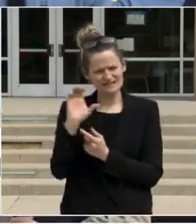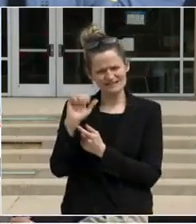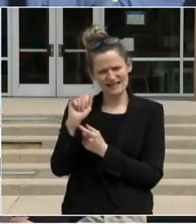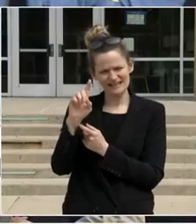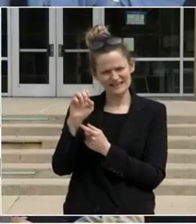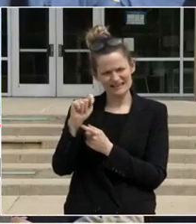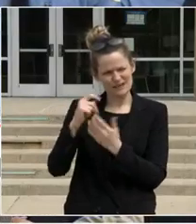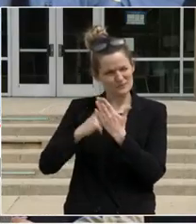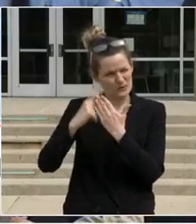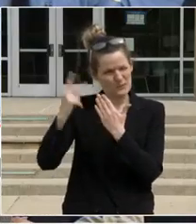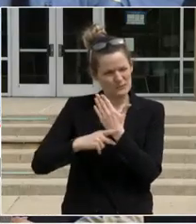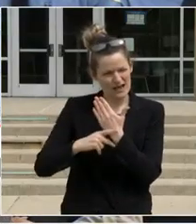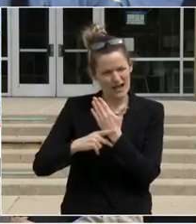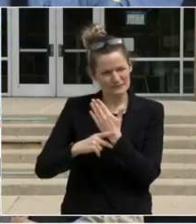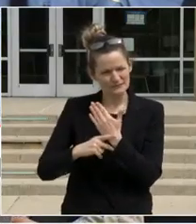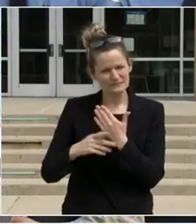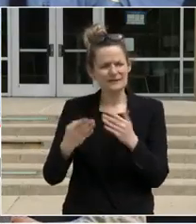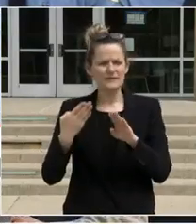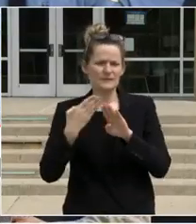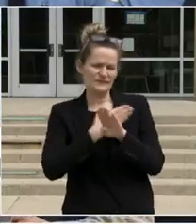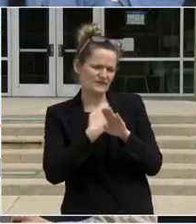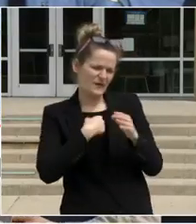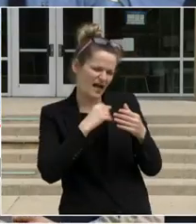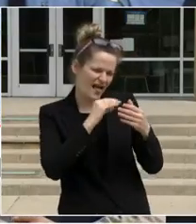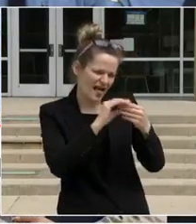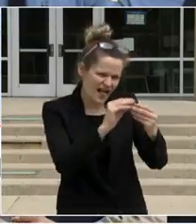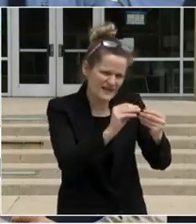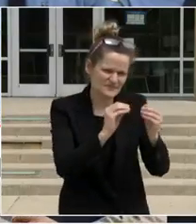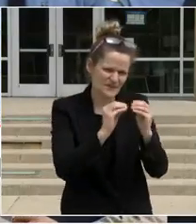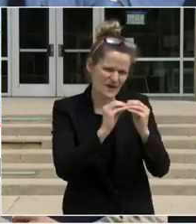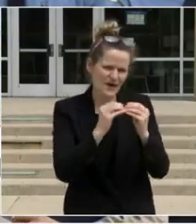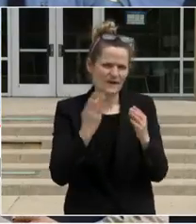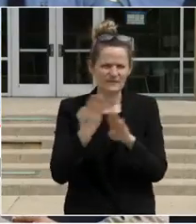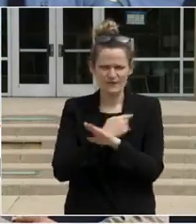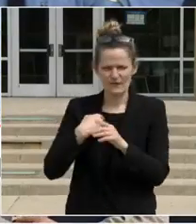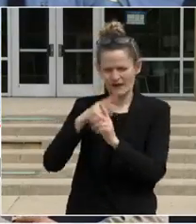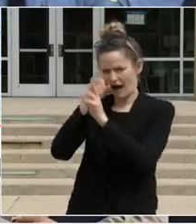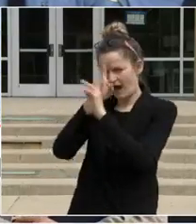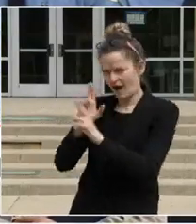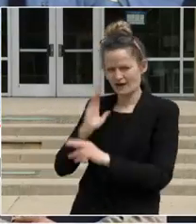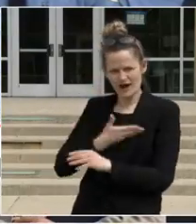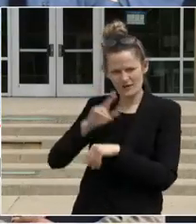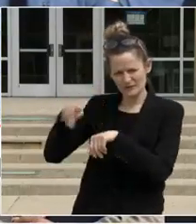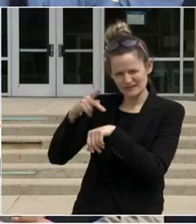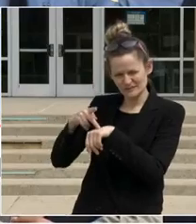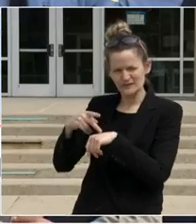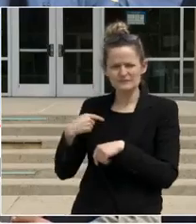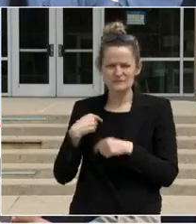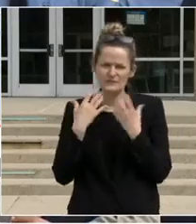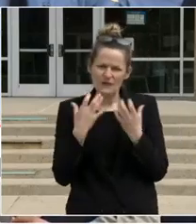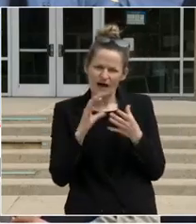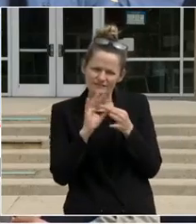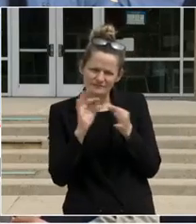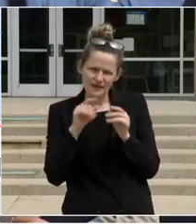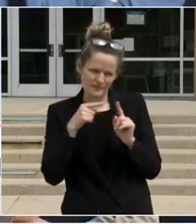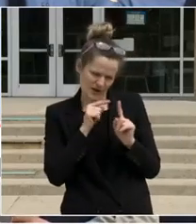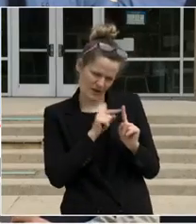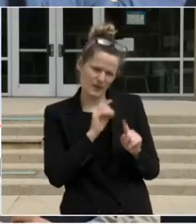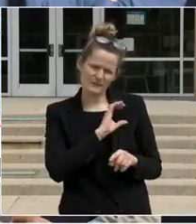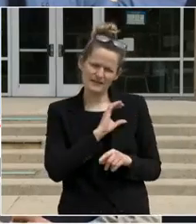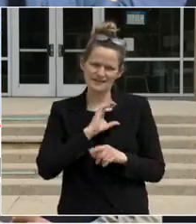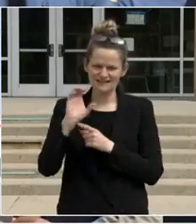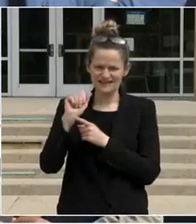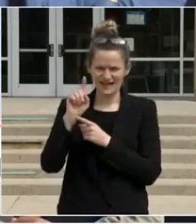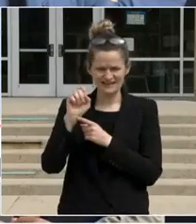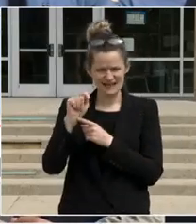cadets before we get ready to honor our principals. Our police cadets, our young people, once